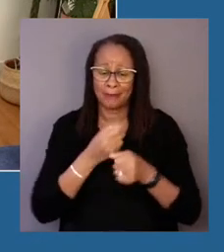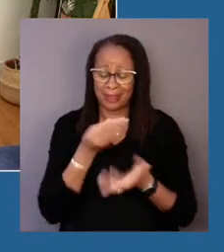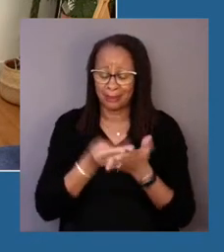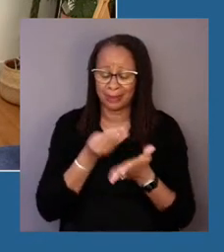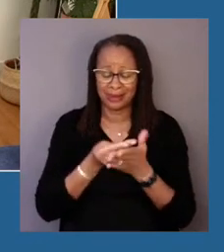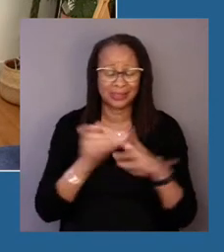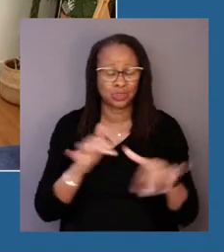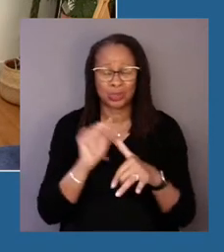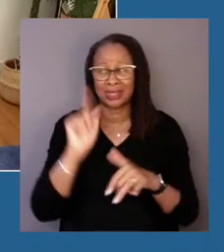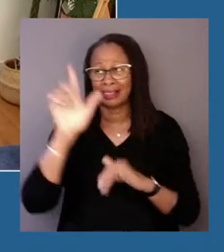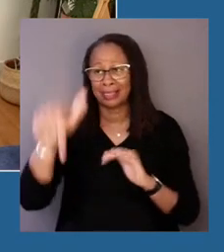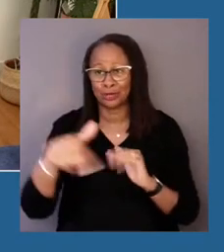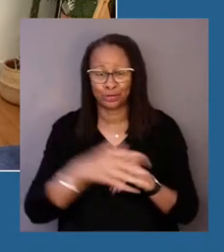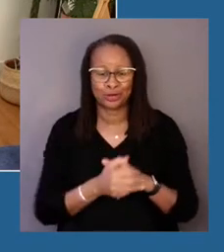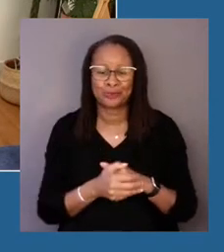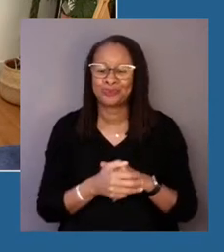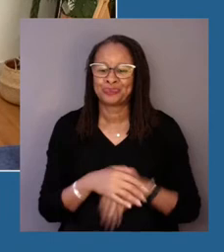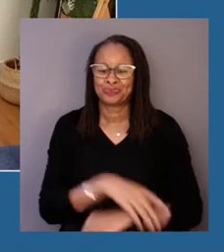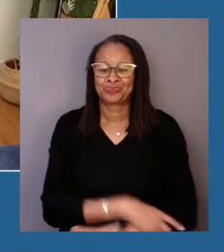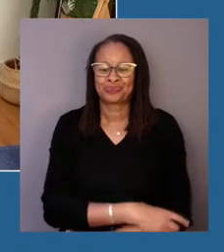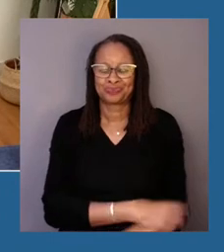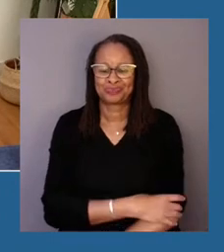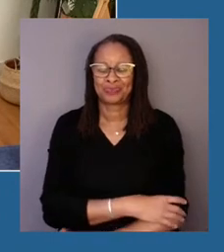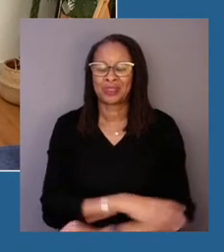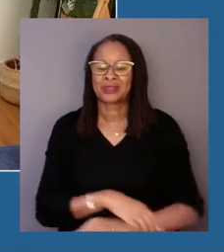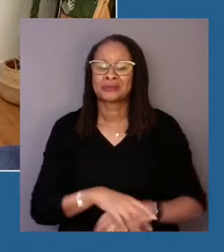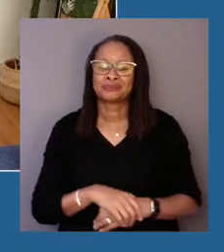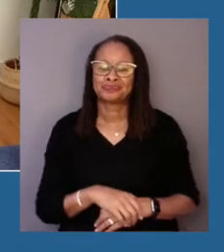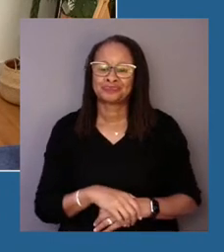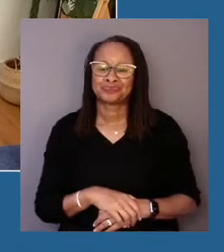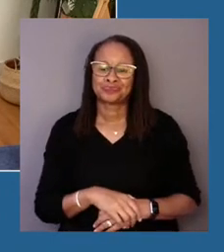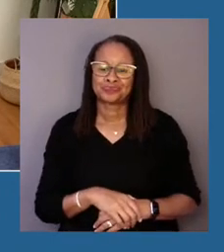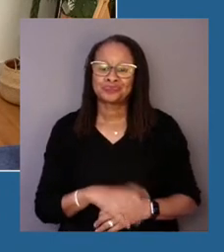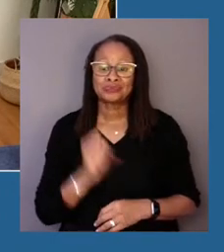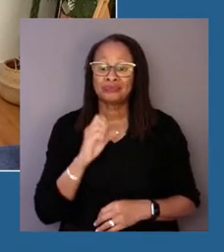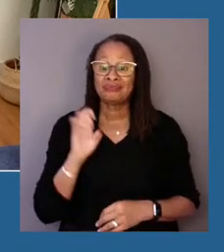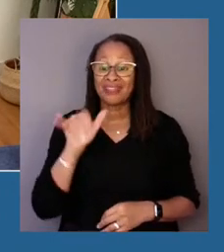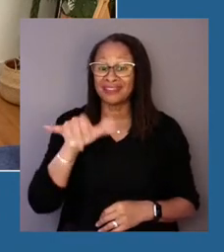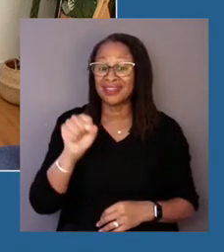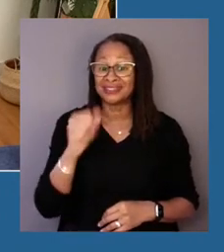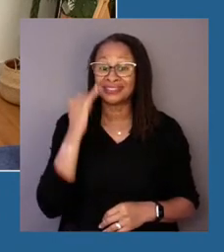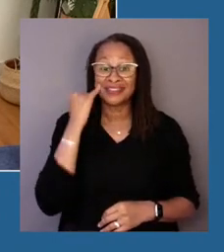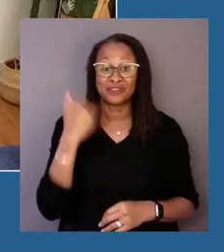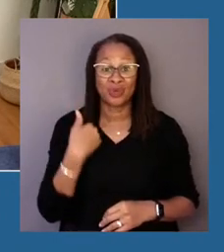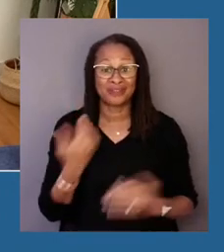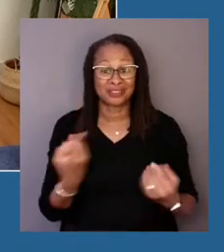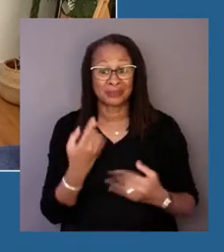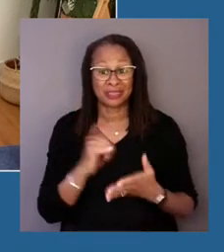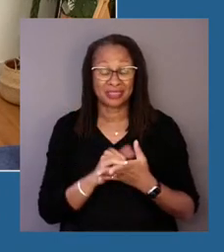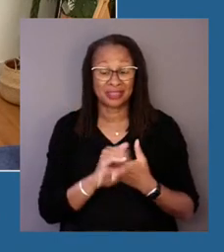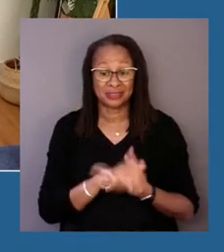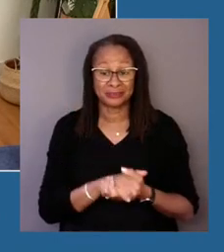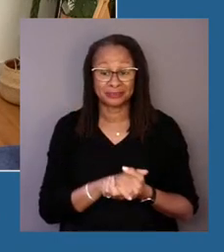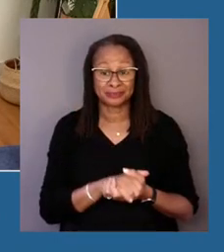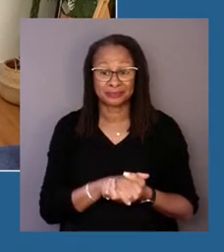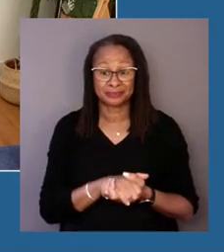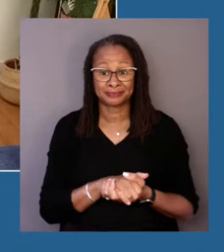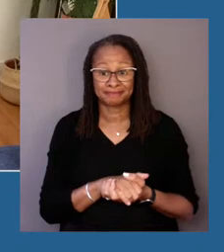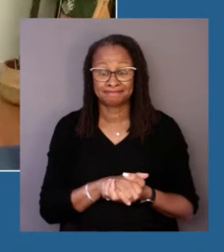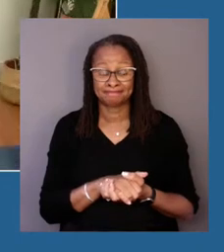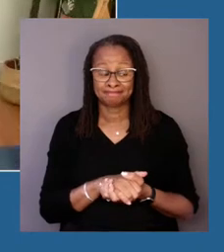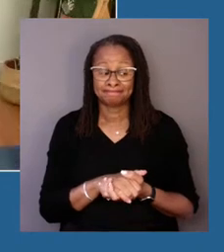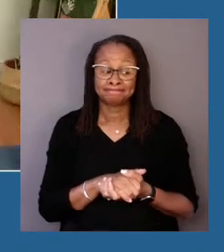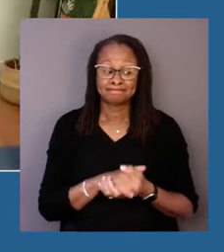later. You know? So I would say like if there's something that they are seeing